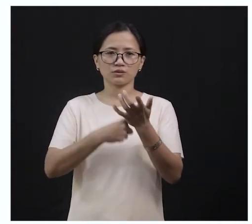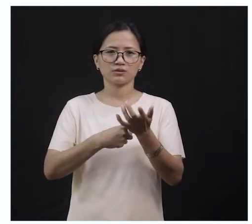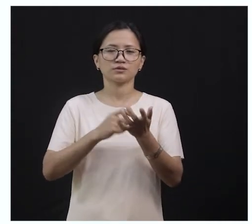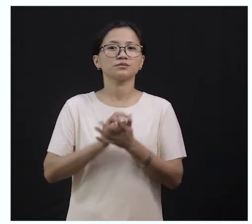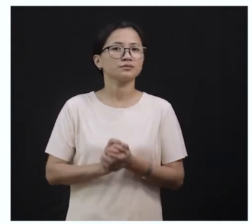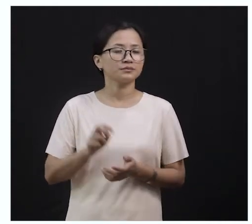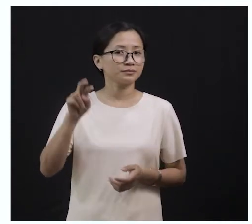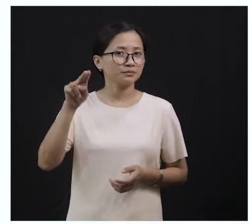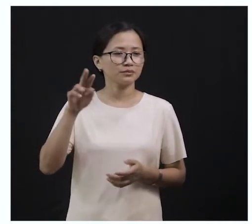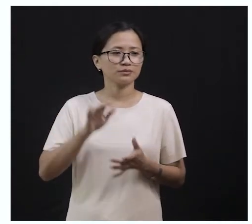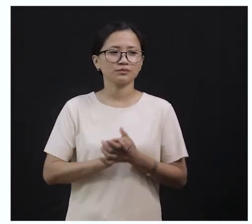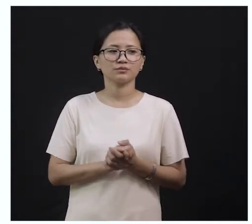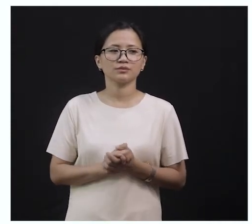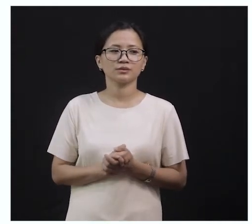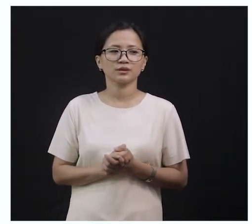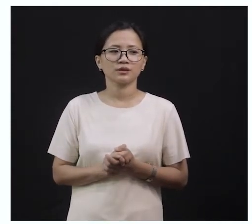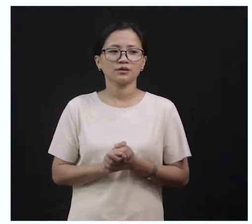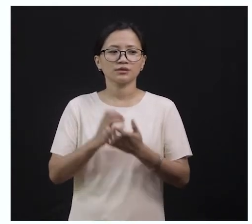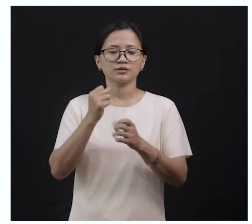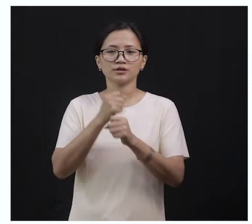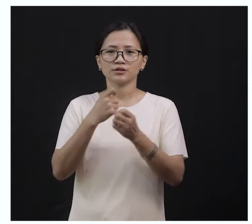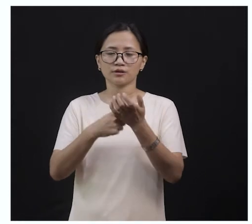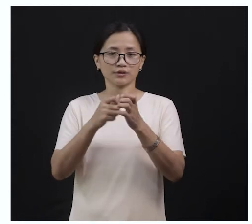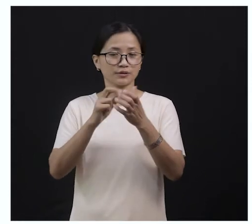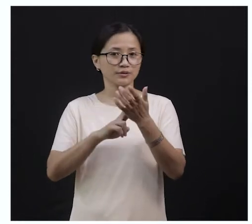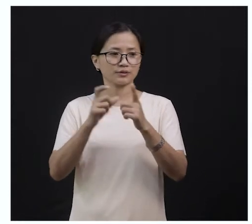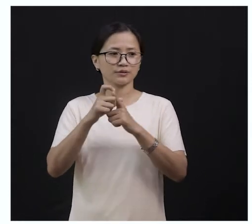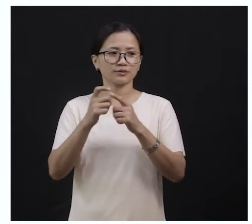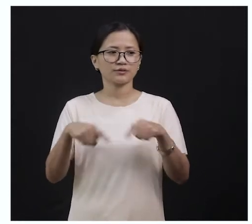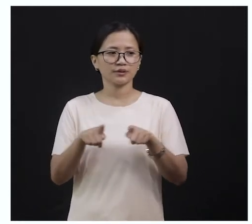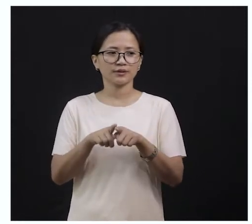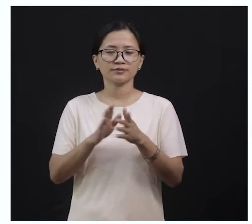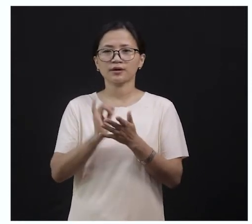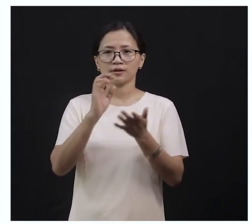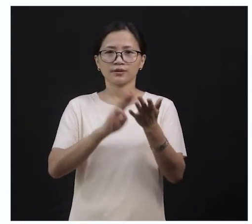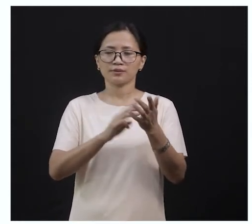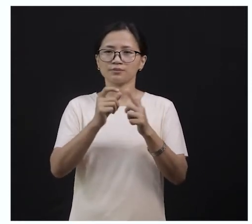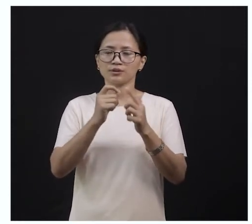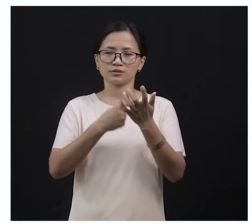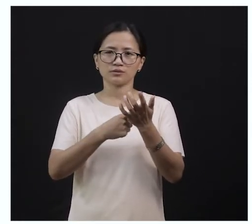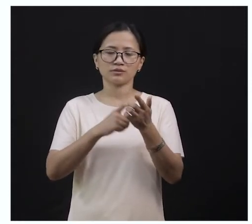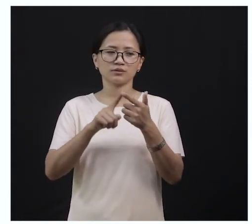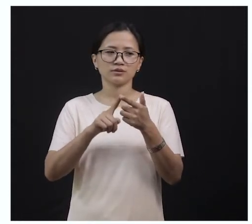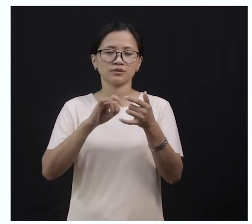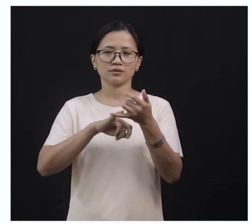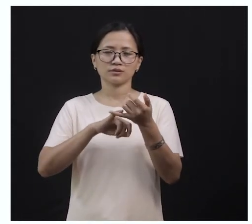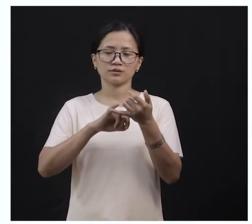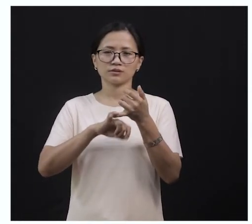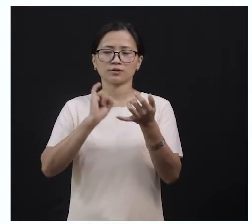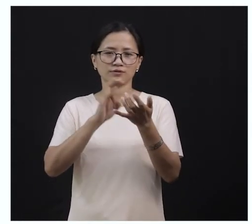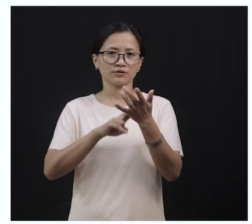S-P-L-E-N-D-O-R, splendor. Splendor, that means grand and impressive beauty.